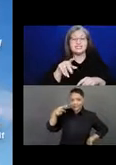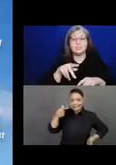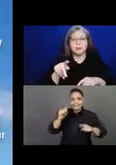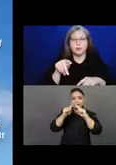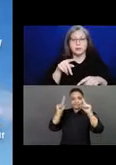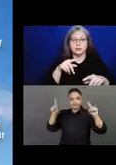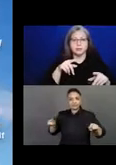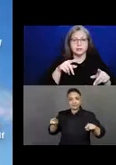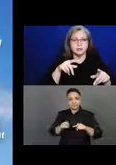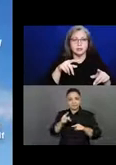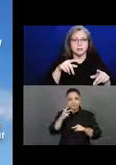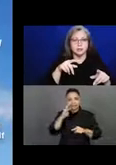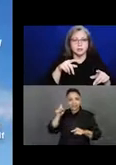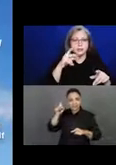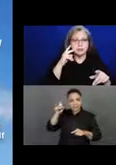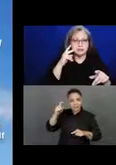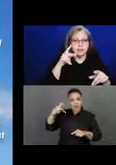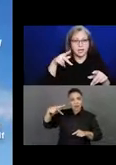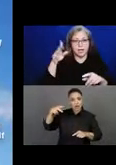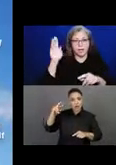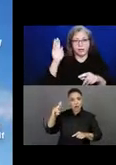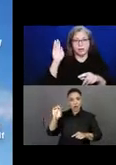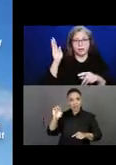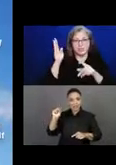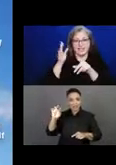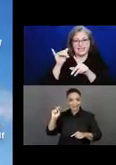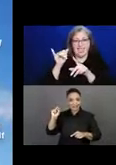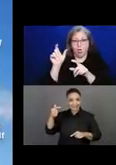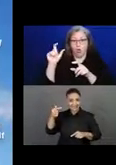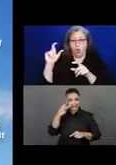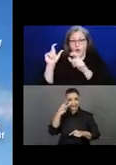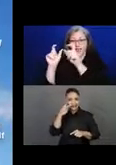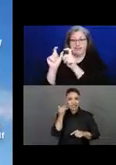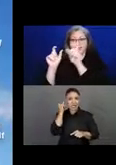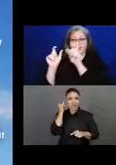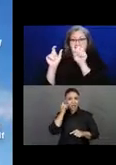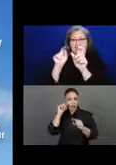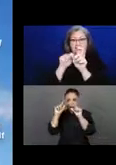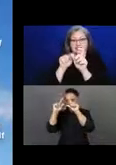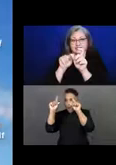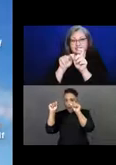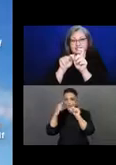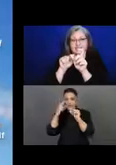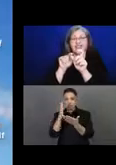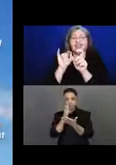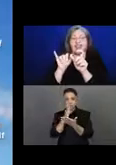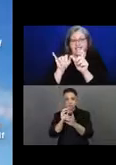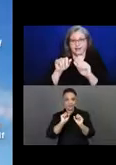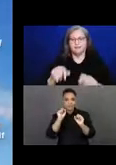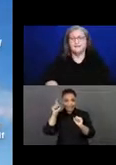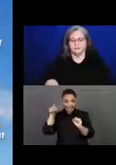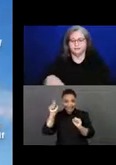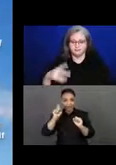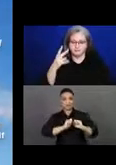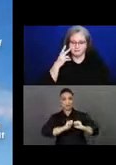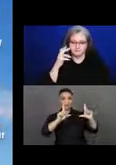it says yeah, it's like present next to that yellow button that says share. You'll just click on that. Now I